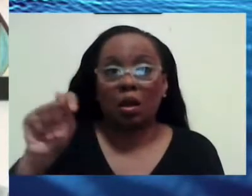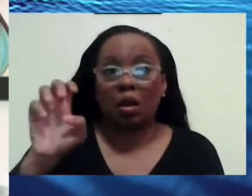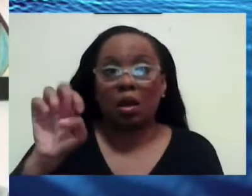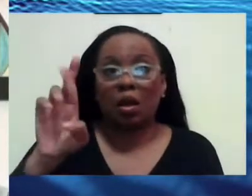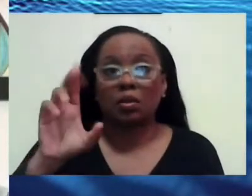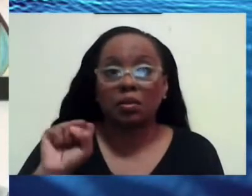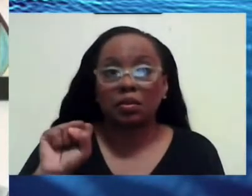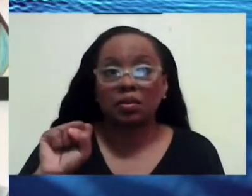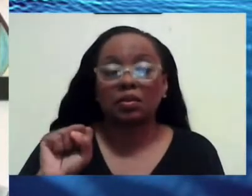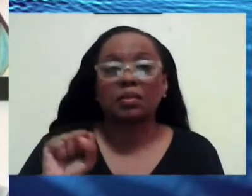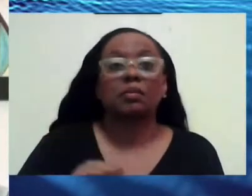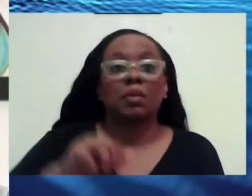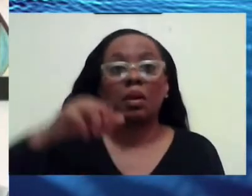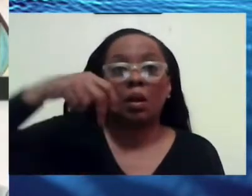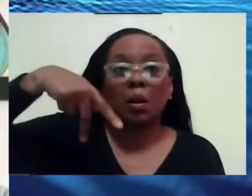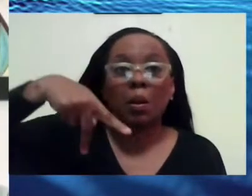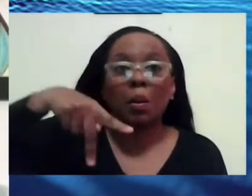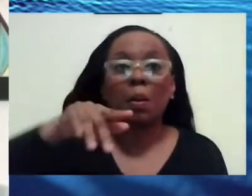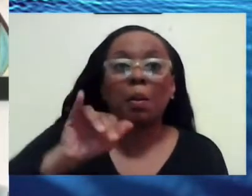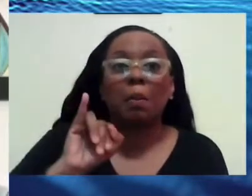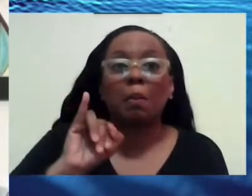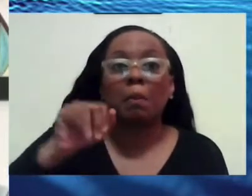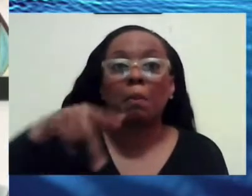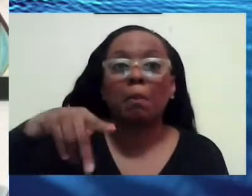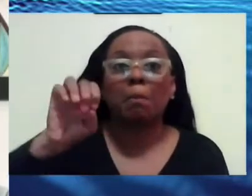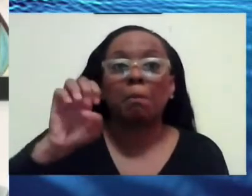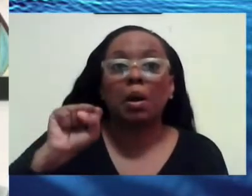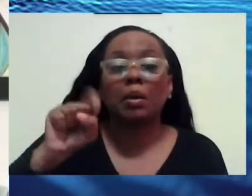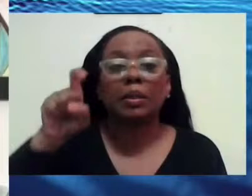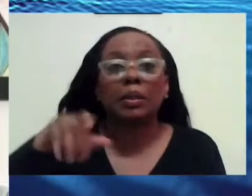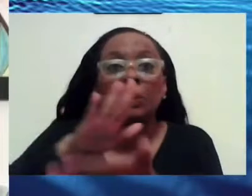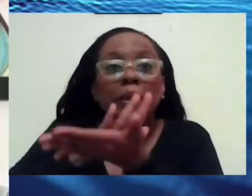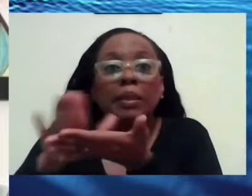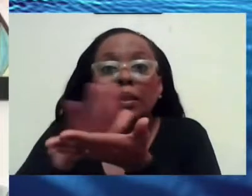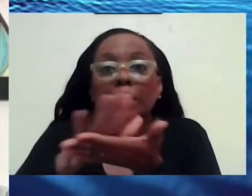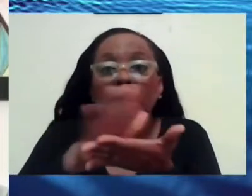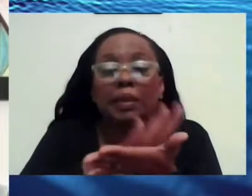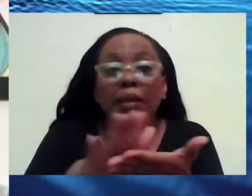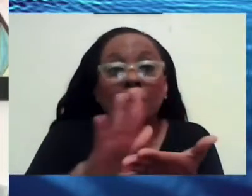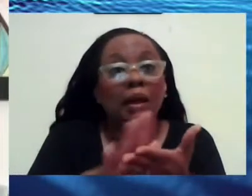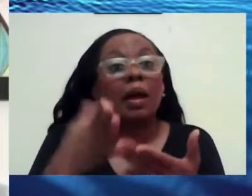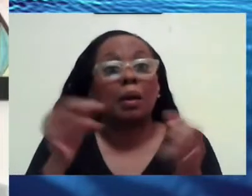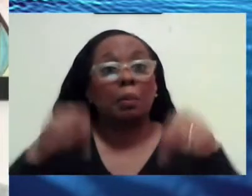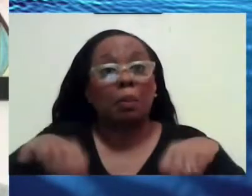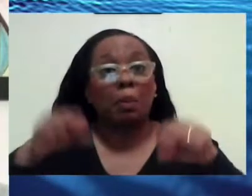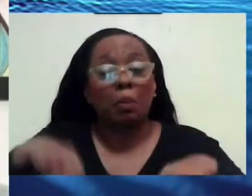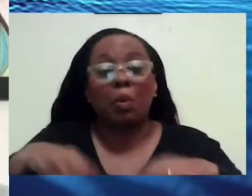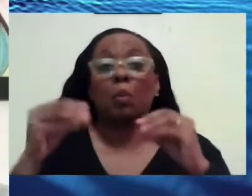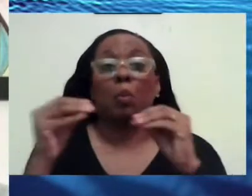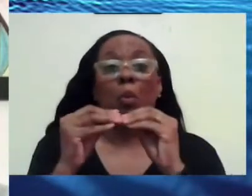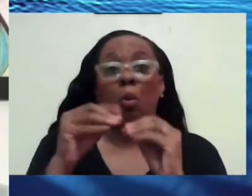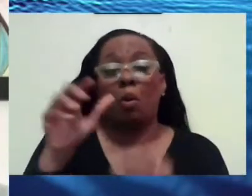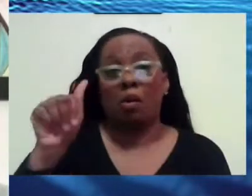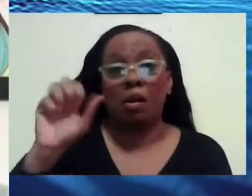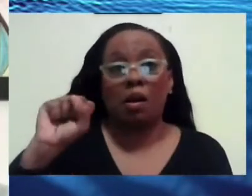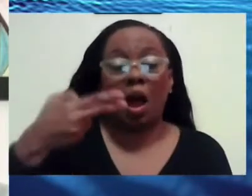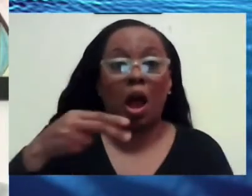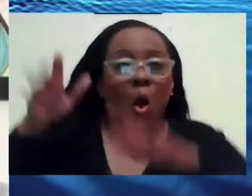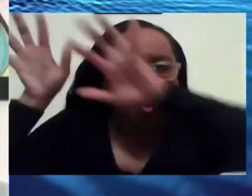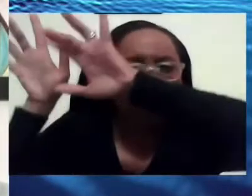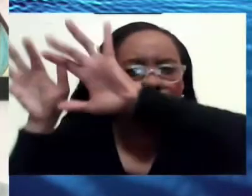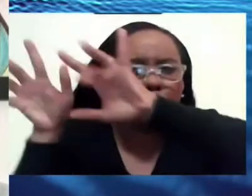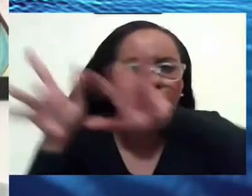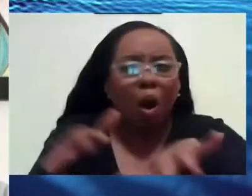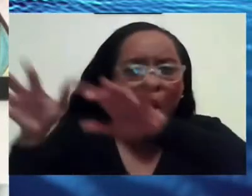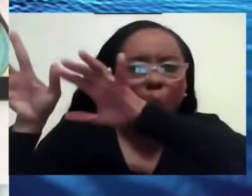but also disconnected as well to prevent, especially if there's further ash fall, they're going to have to obviously prepare for that as